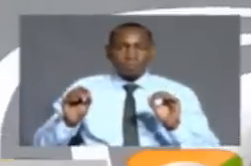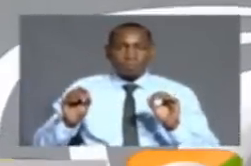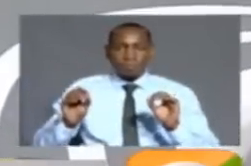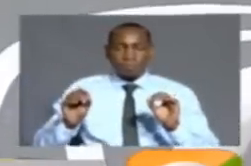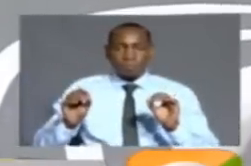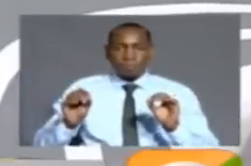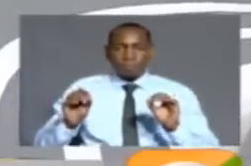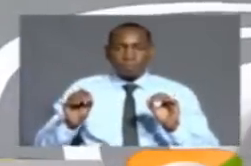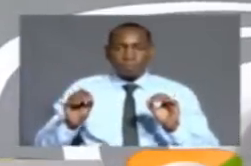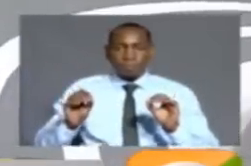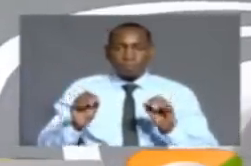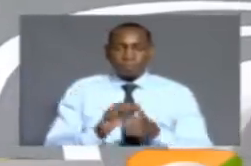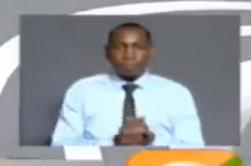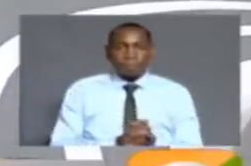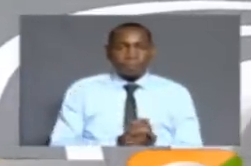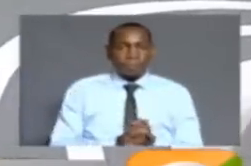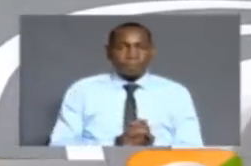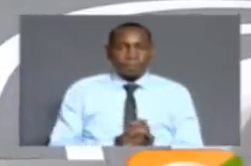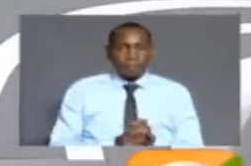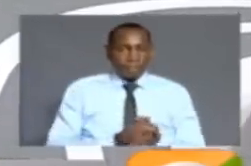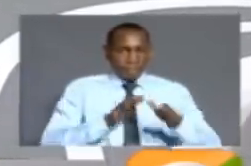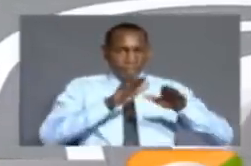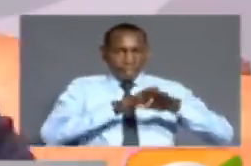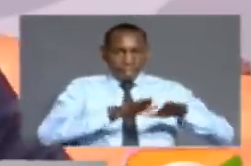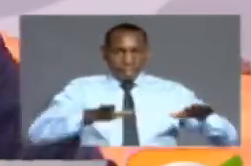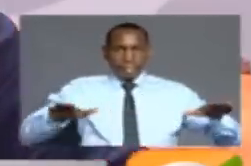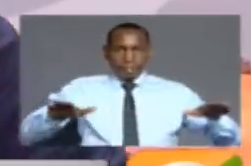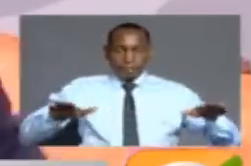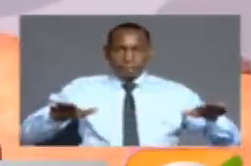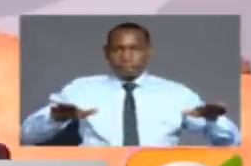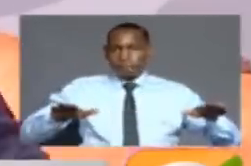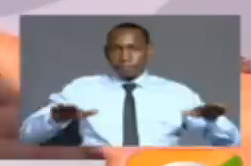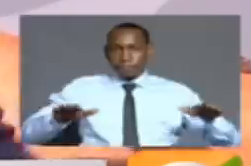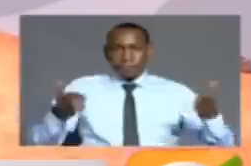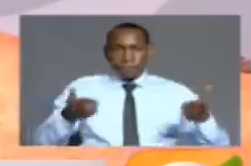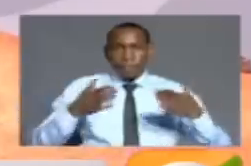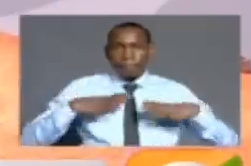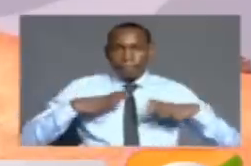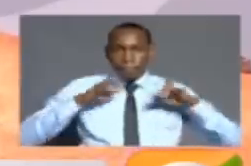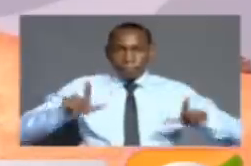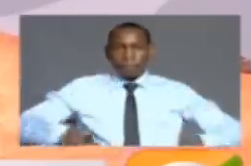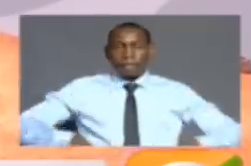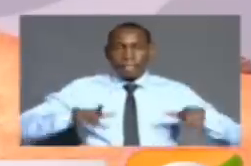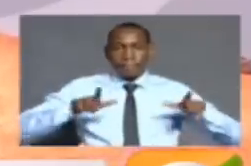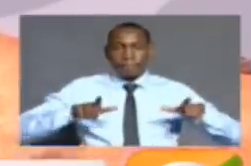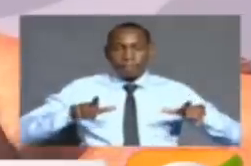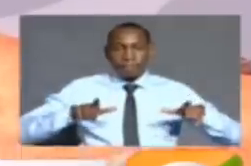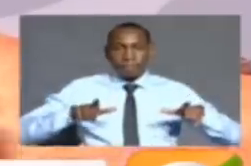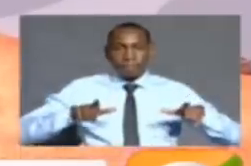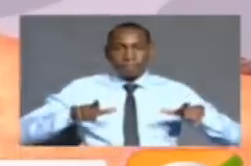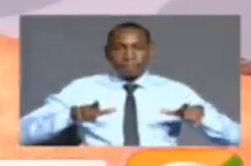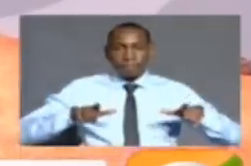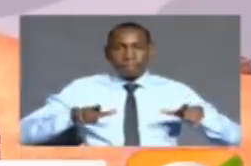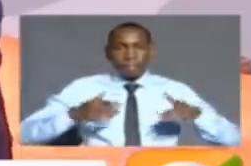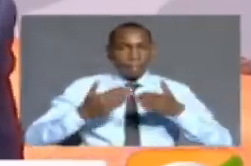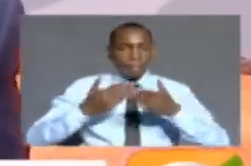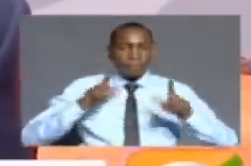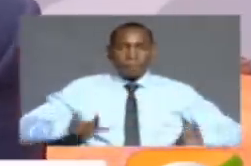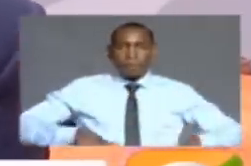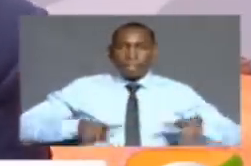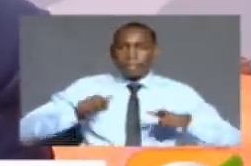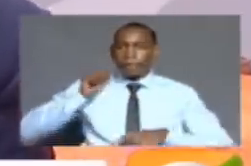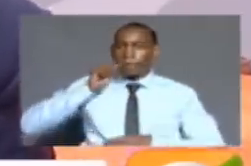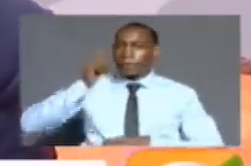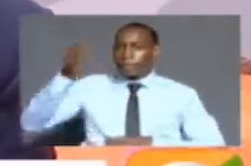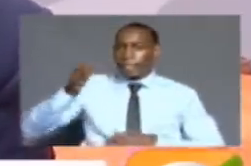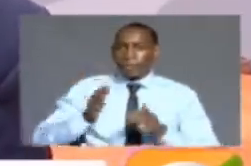Texas. Okay, let me tell you something. The land mass, the amount of where people live. You know, Jeff, you've lived in the UK. Yeah. You've lived in